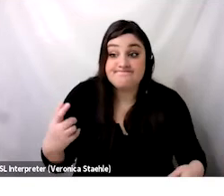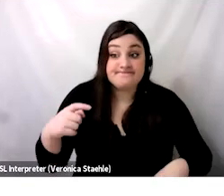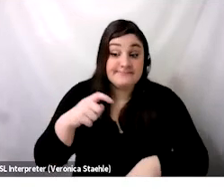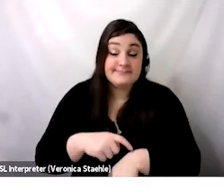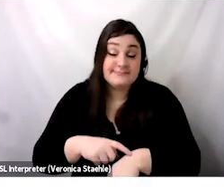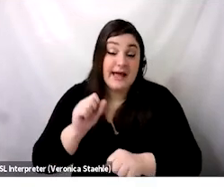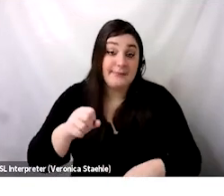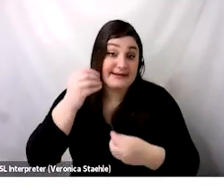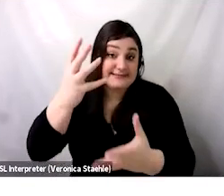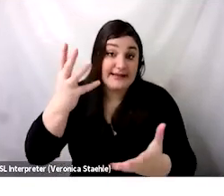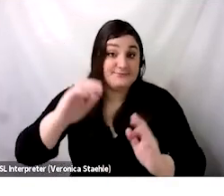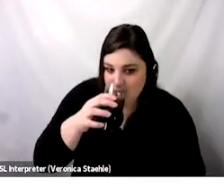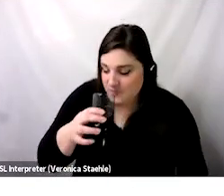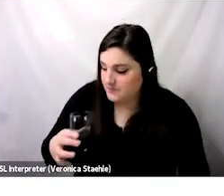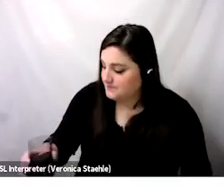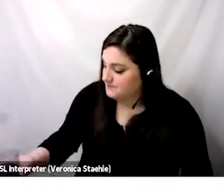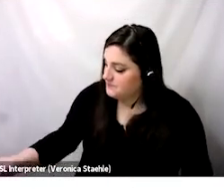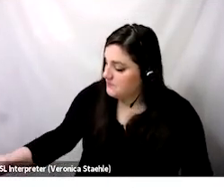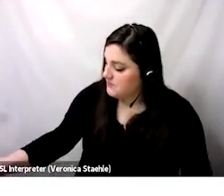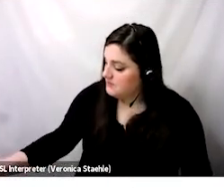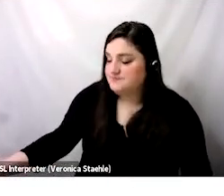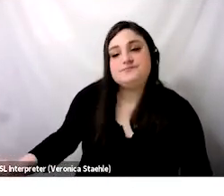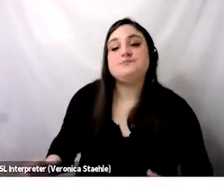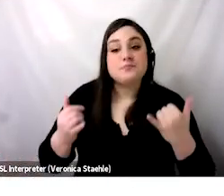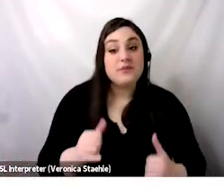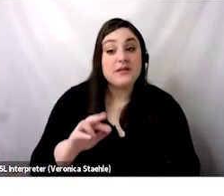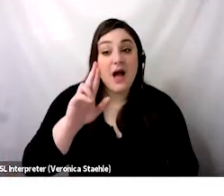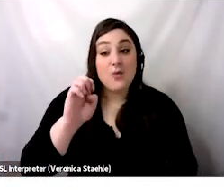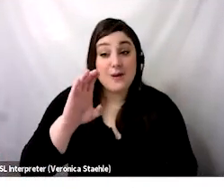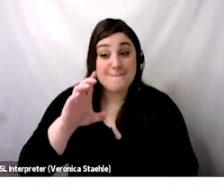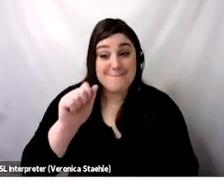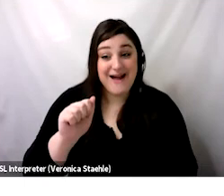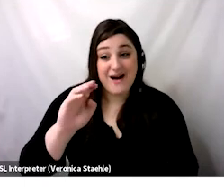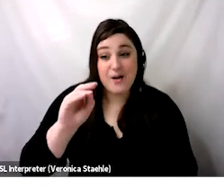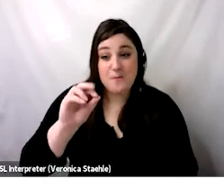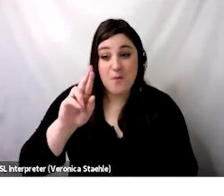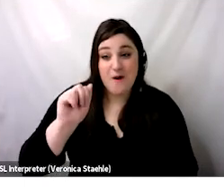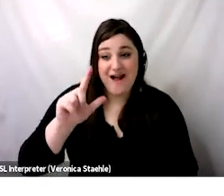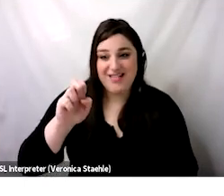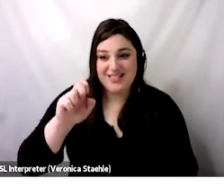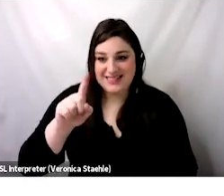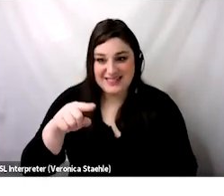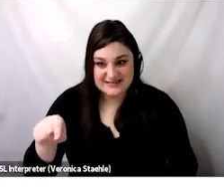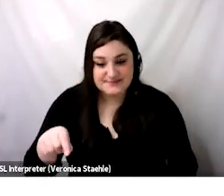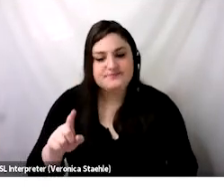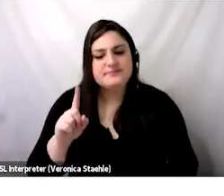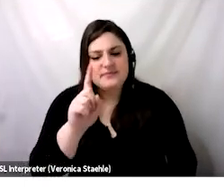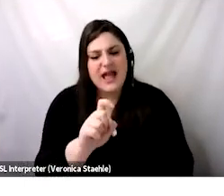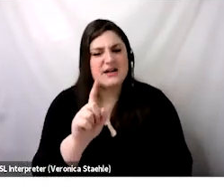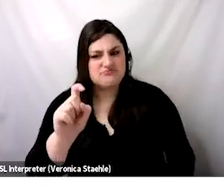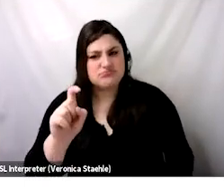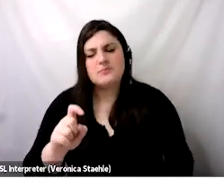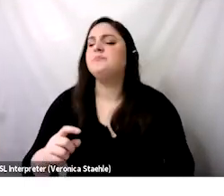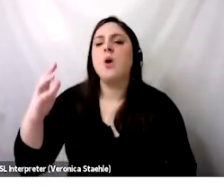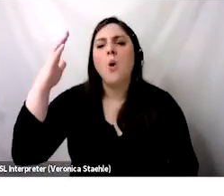Thank you so much. Rebecca Morales is asking if you know why Europeans